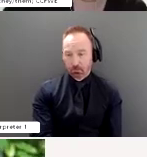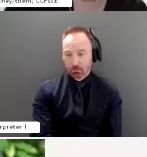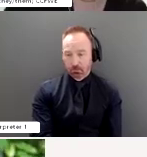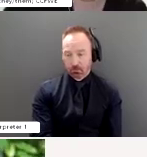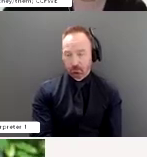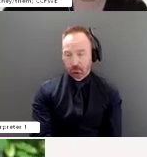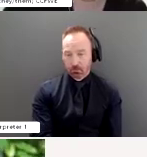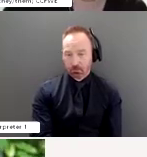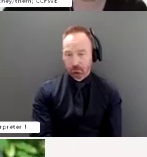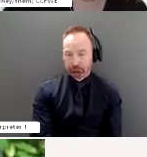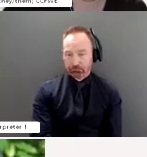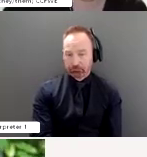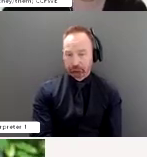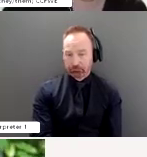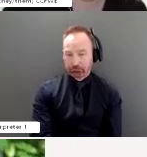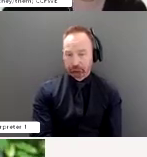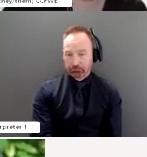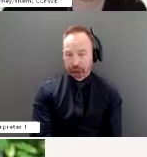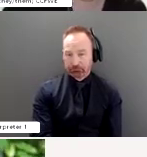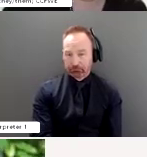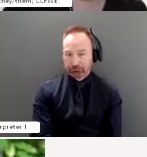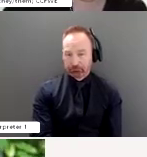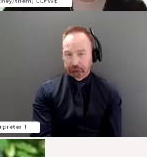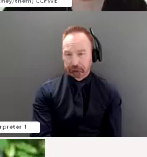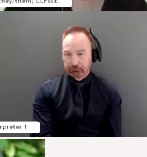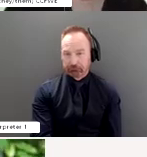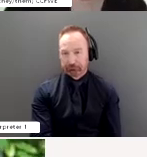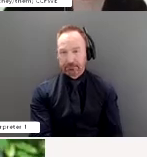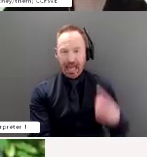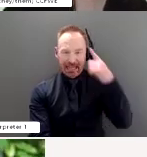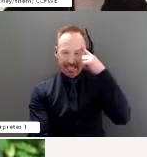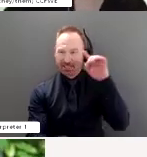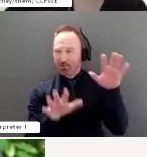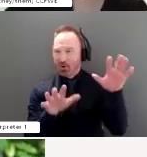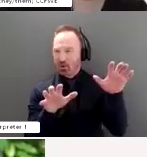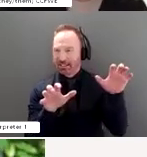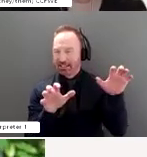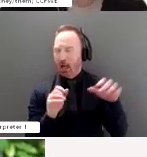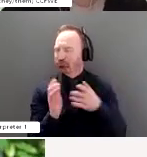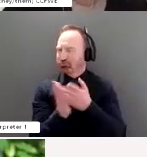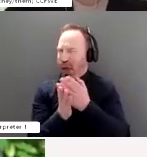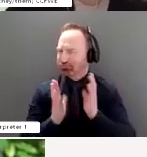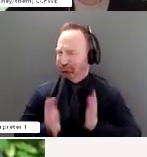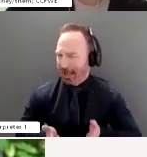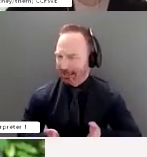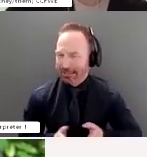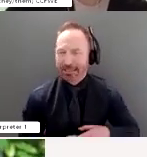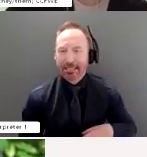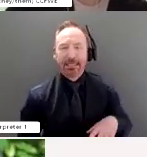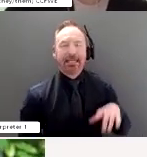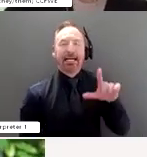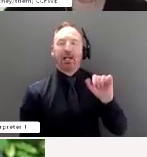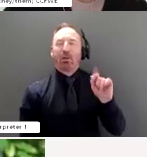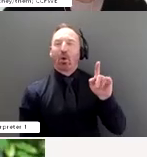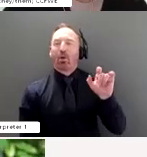Oh no, What are will we you do? stuck? Oh, Yes, I think we're a little we are stuck. frozen. That's okay. The last slide is just some extra resources